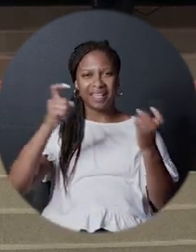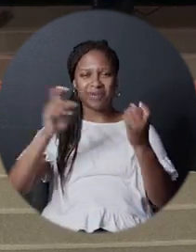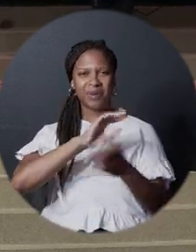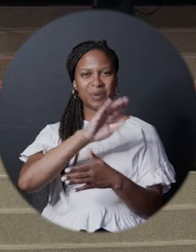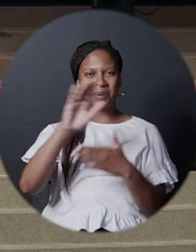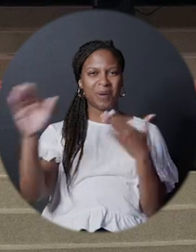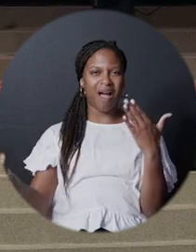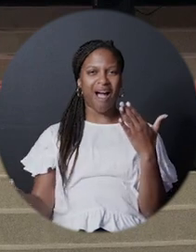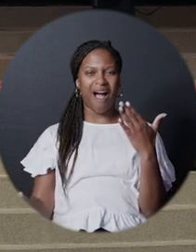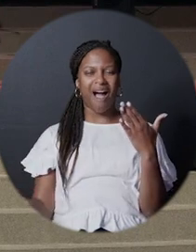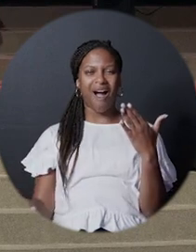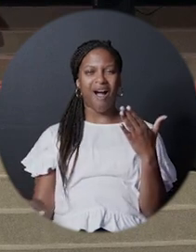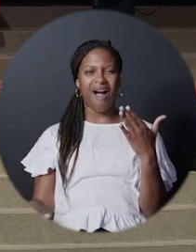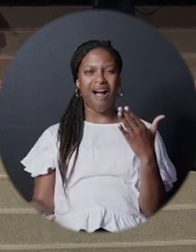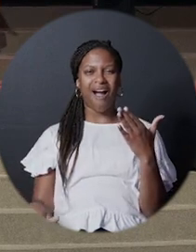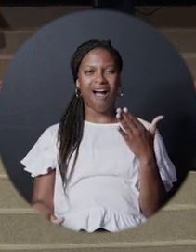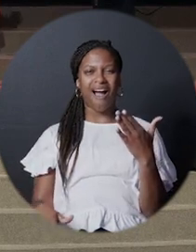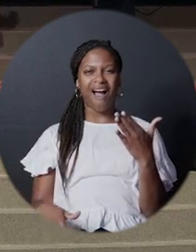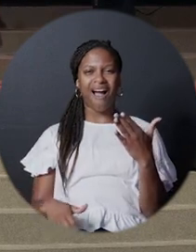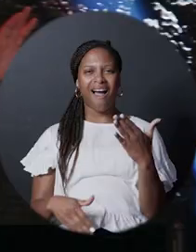give you all.